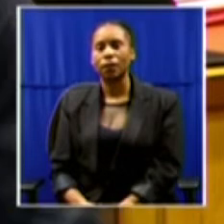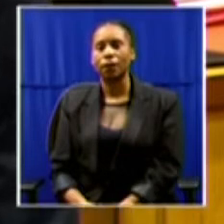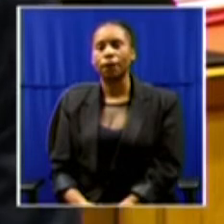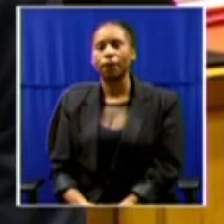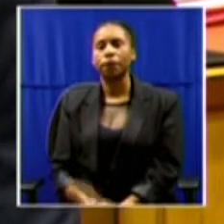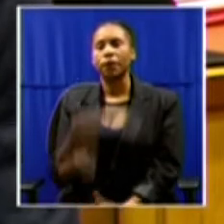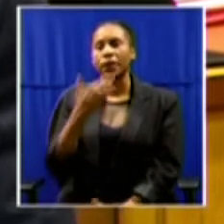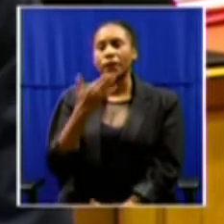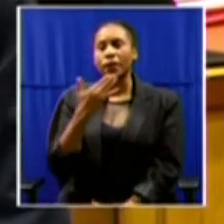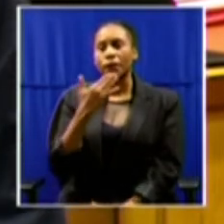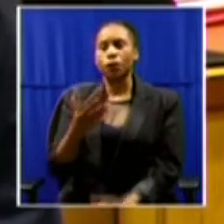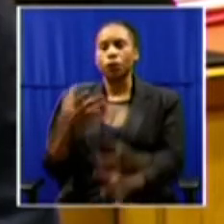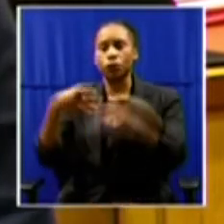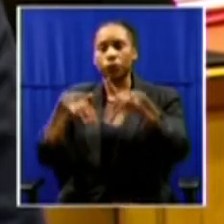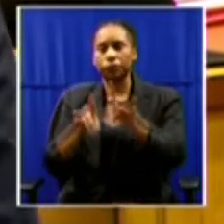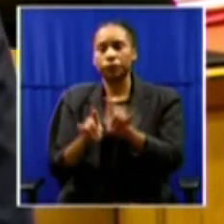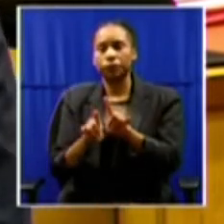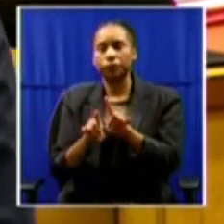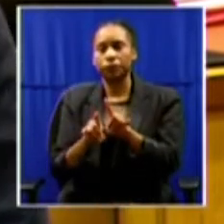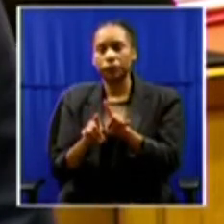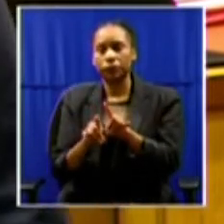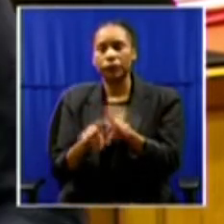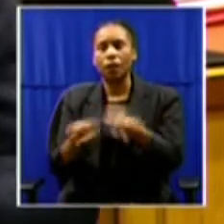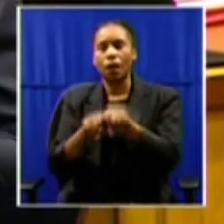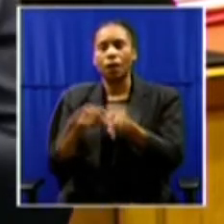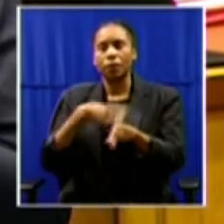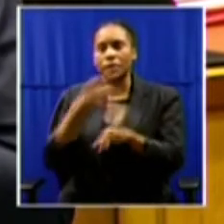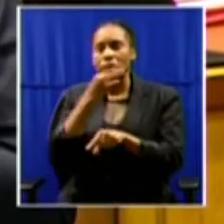Thank you, Chair. As I have said